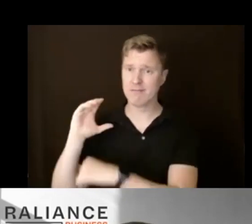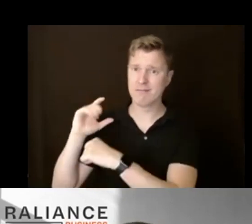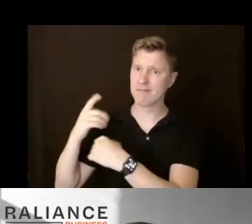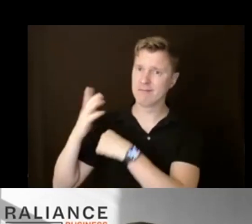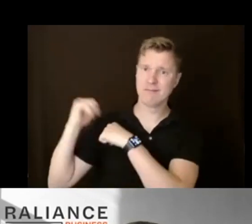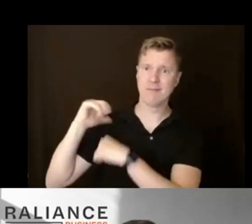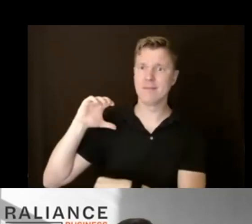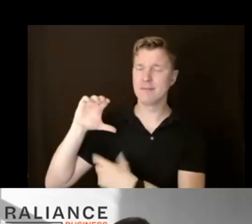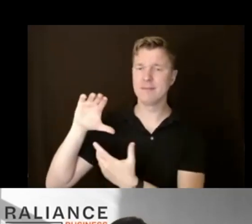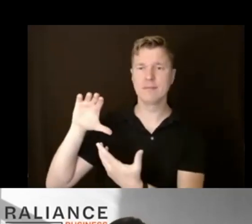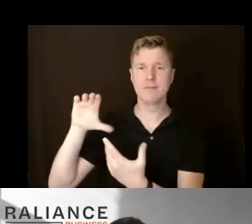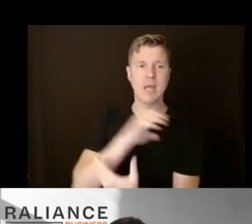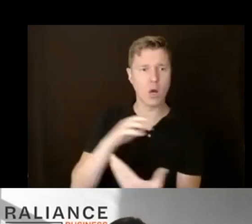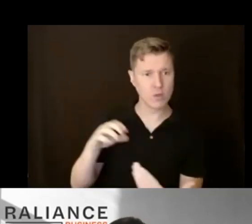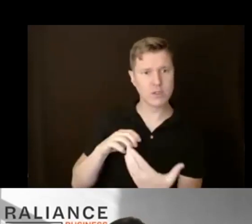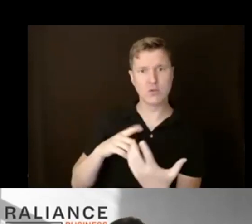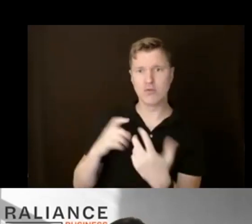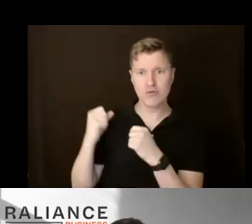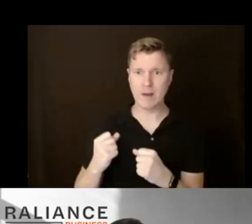Voting Rights Act. So,